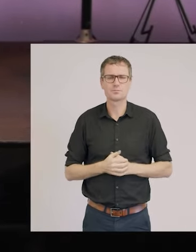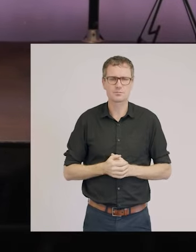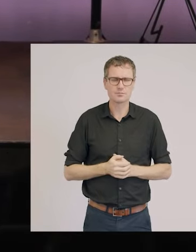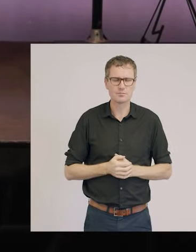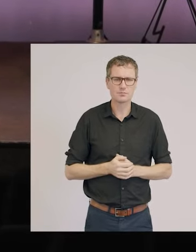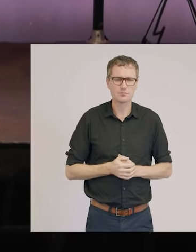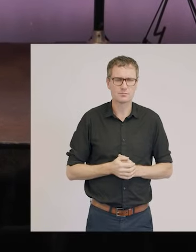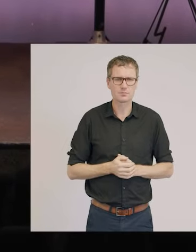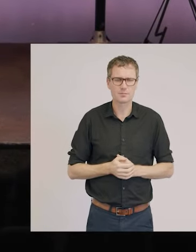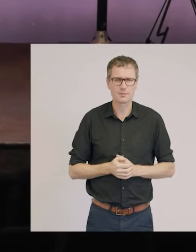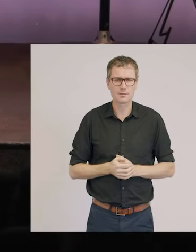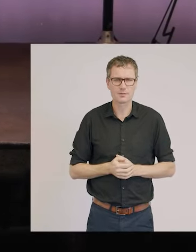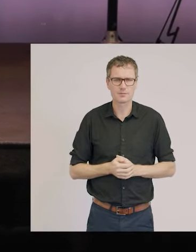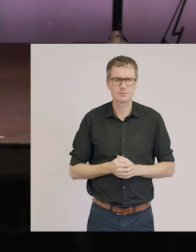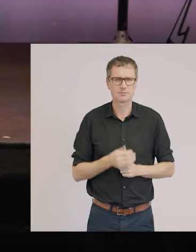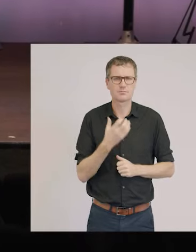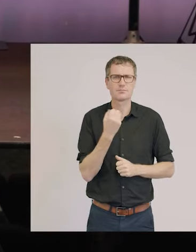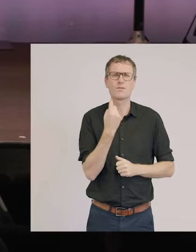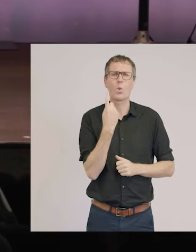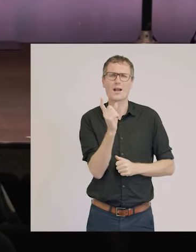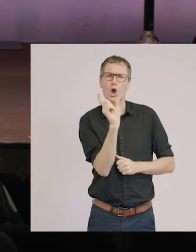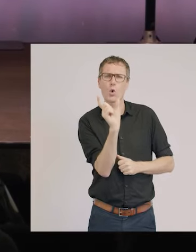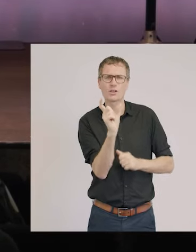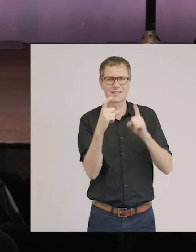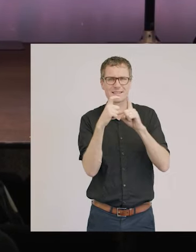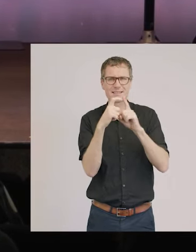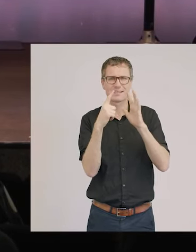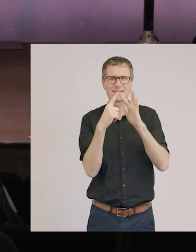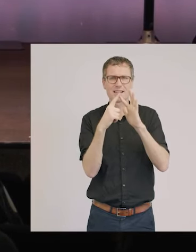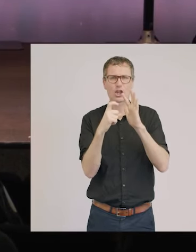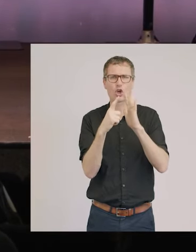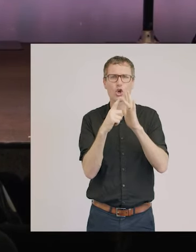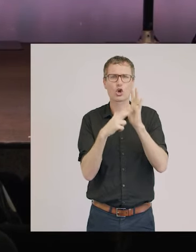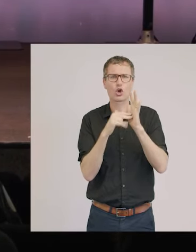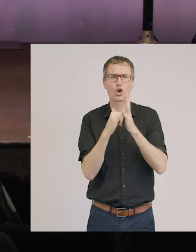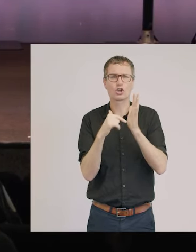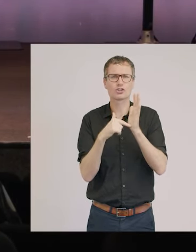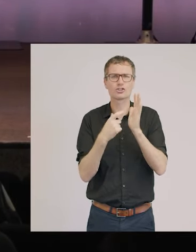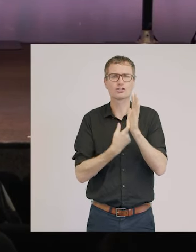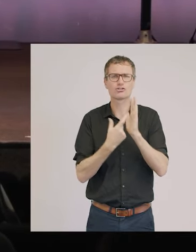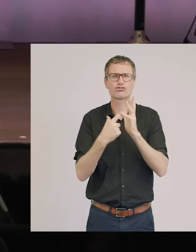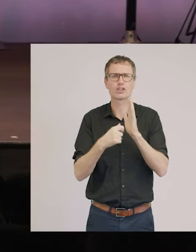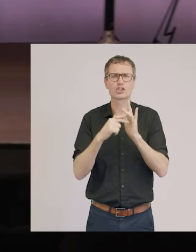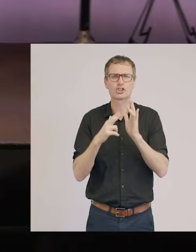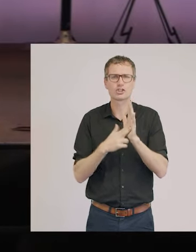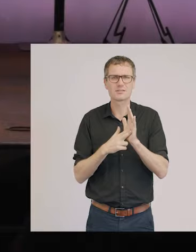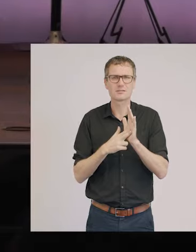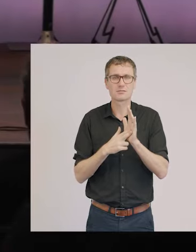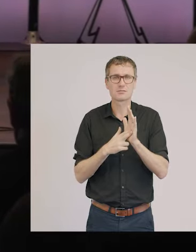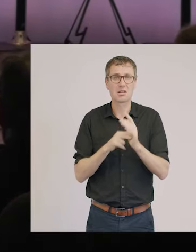heresy. We've got to be so careful. And just a note I want to say, there's this word around at the moment called